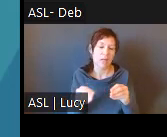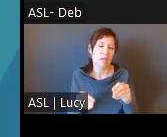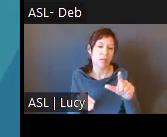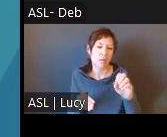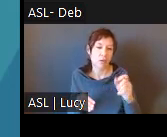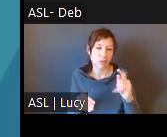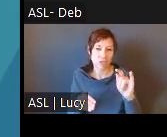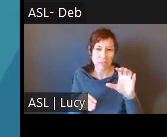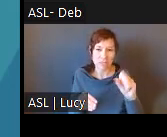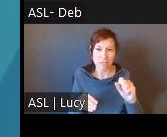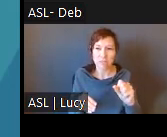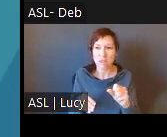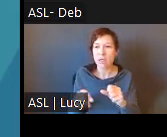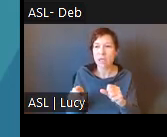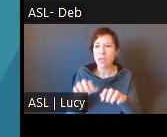directly and immediately.